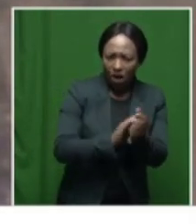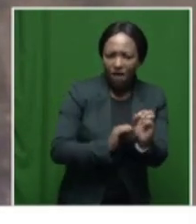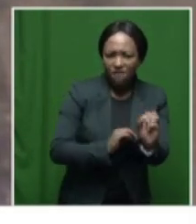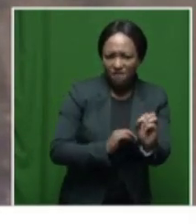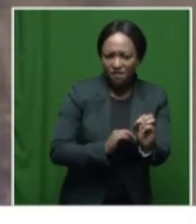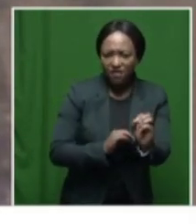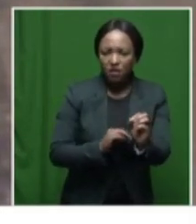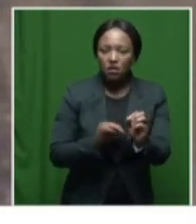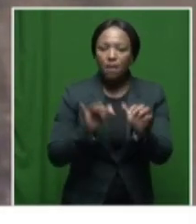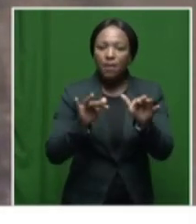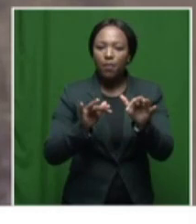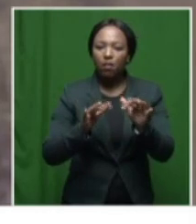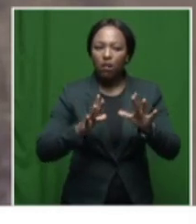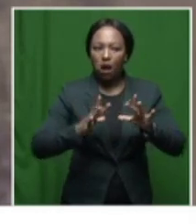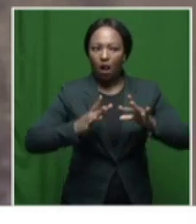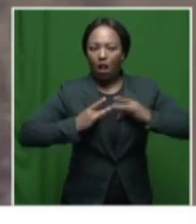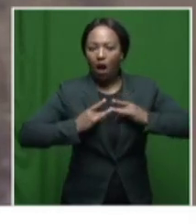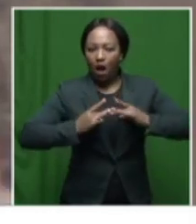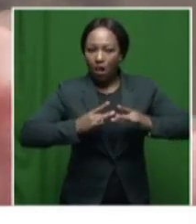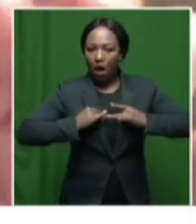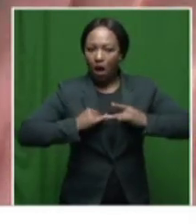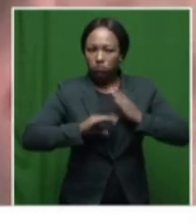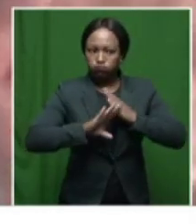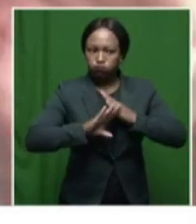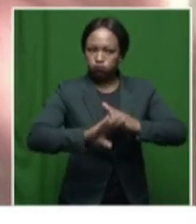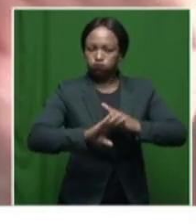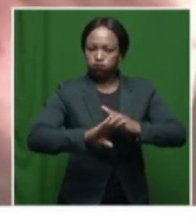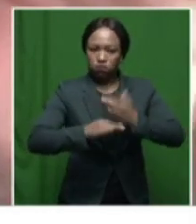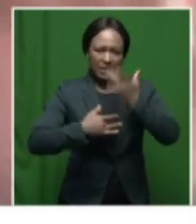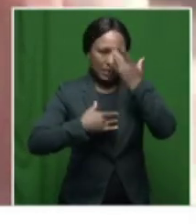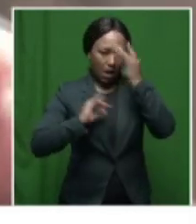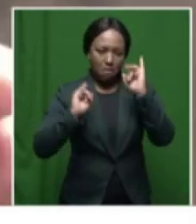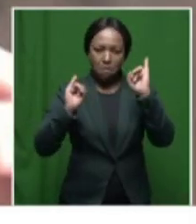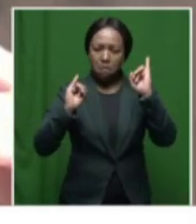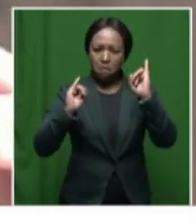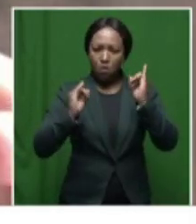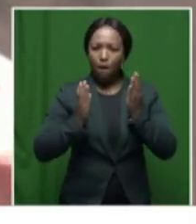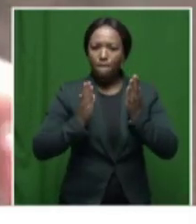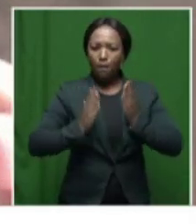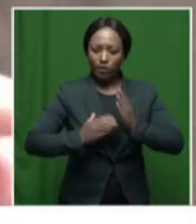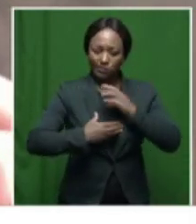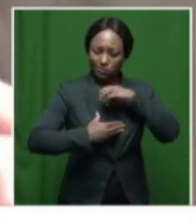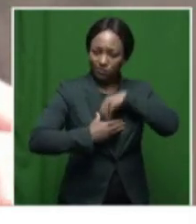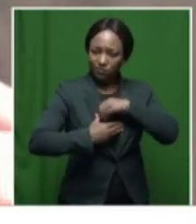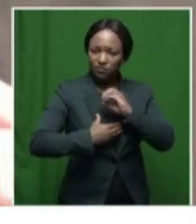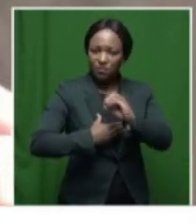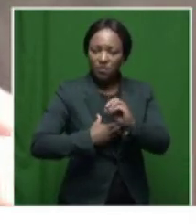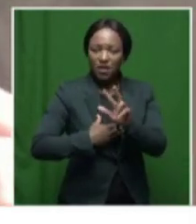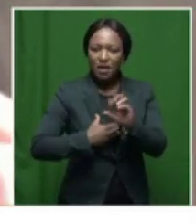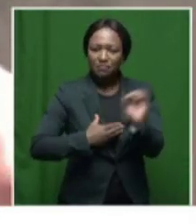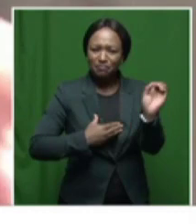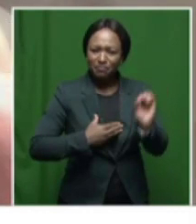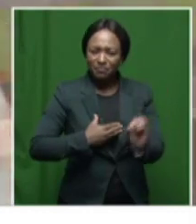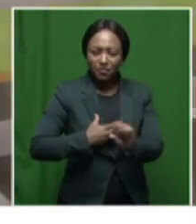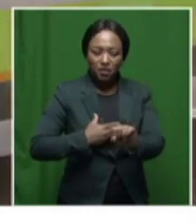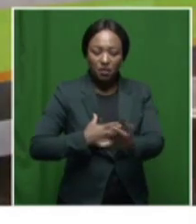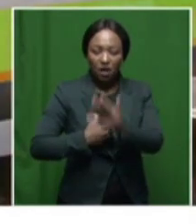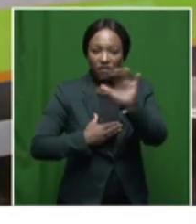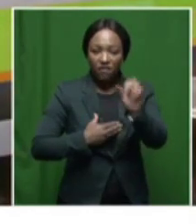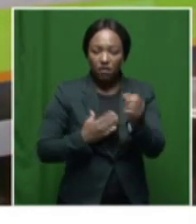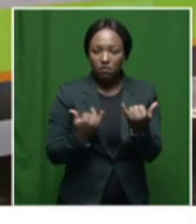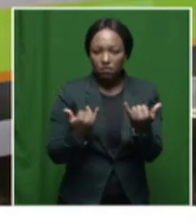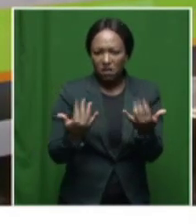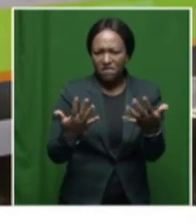clearly is that, which is a natural phenomena, that our immune system, even when 80% of South Africans